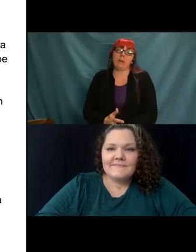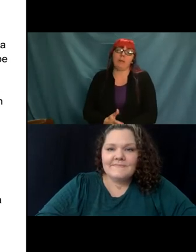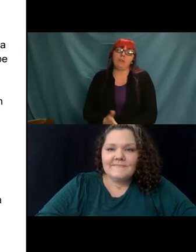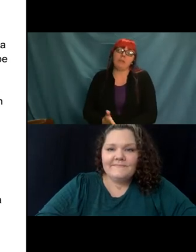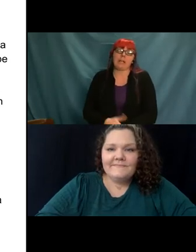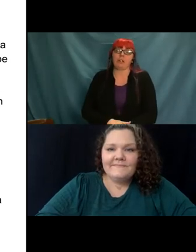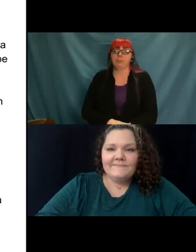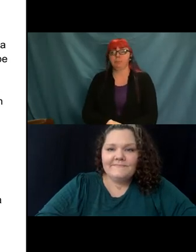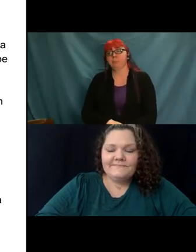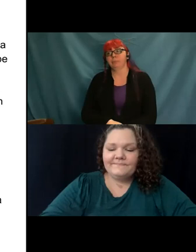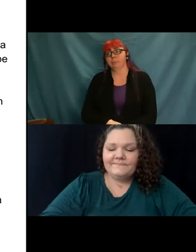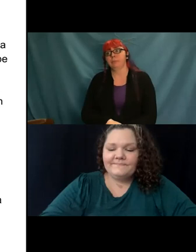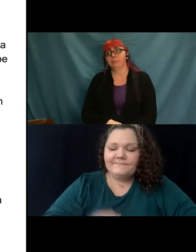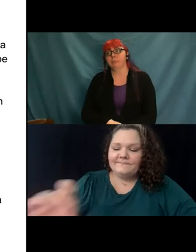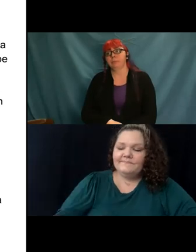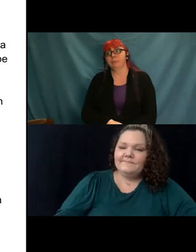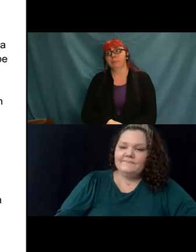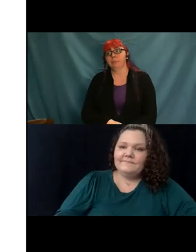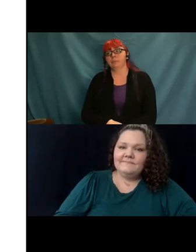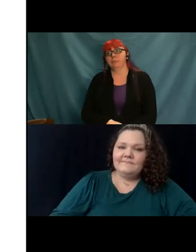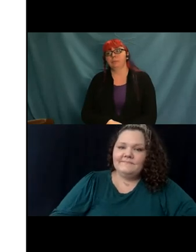is all about, the better.